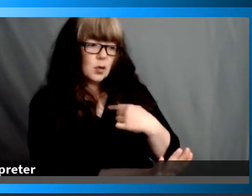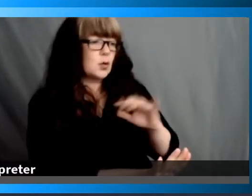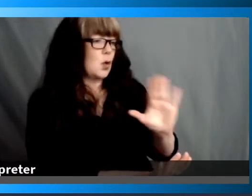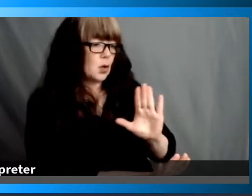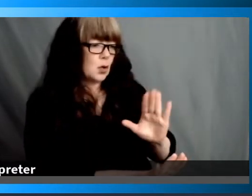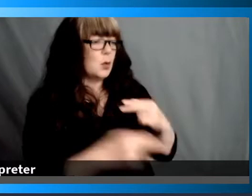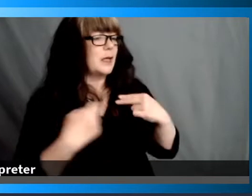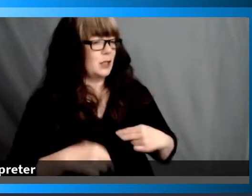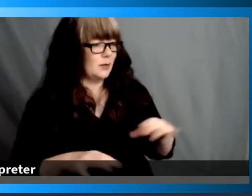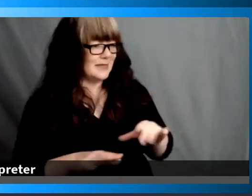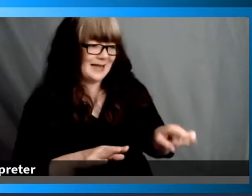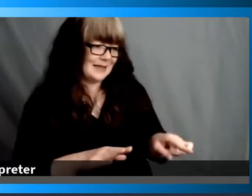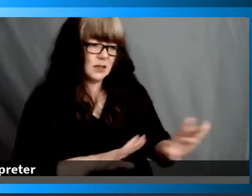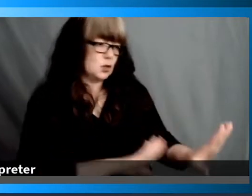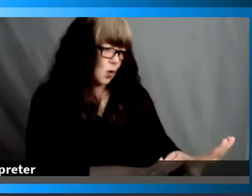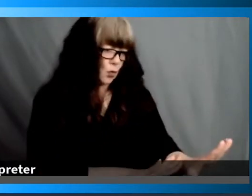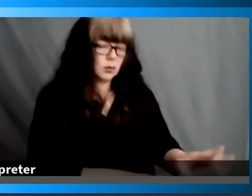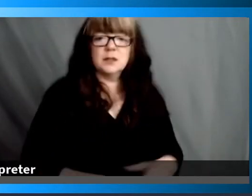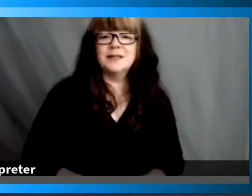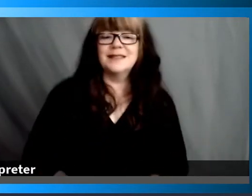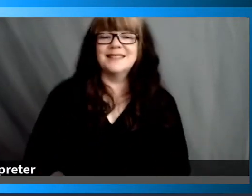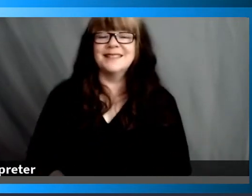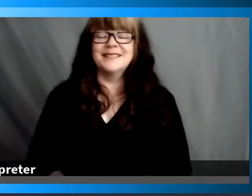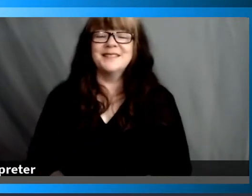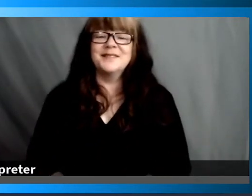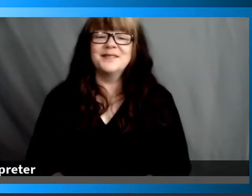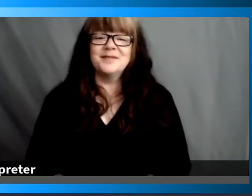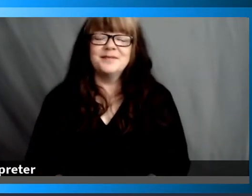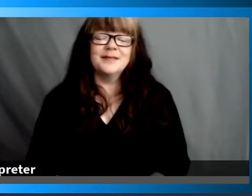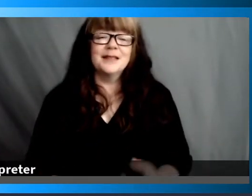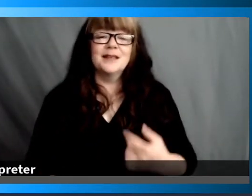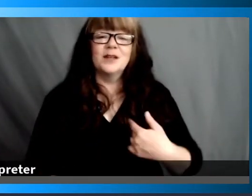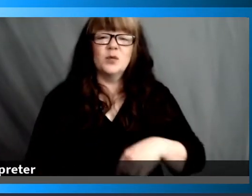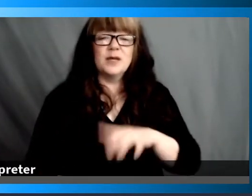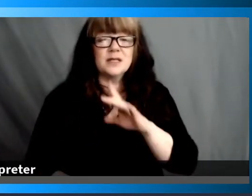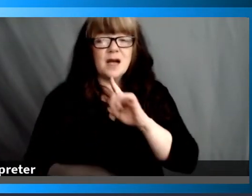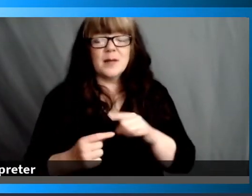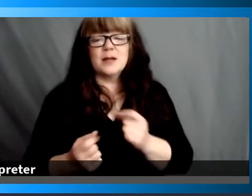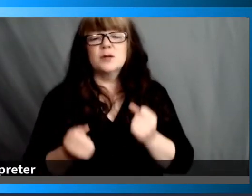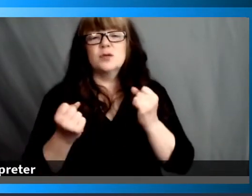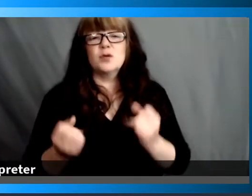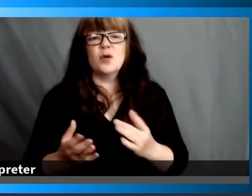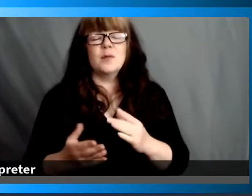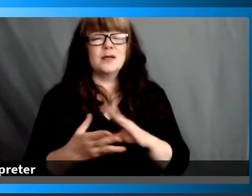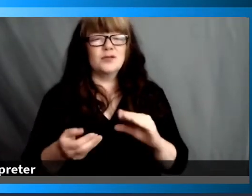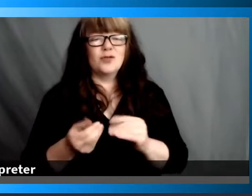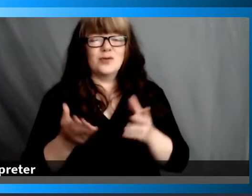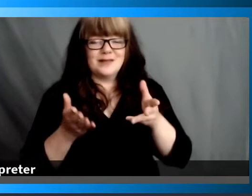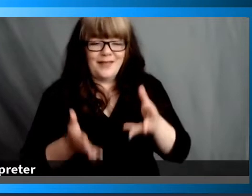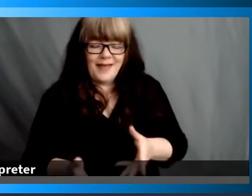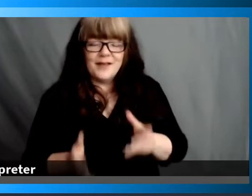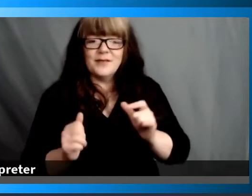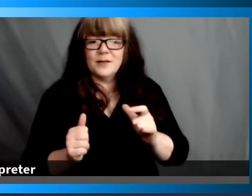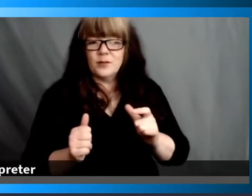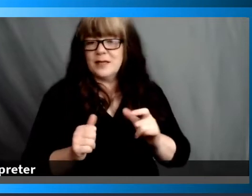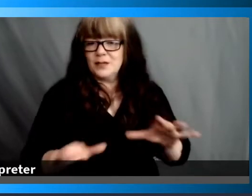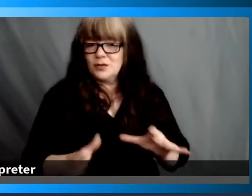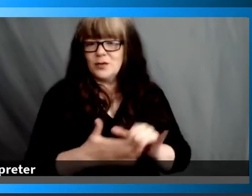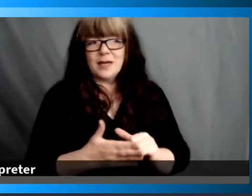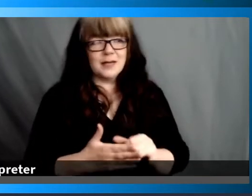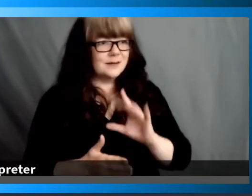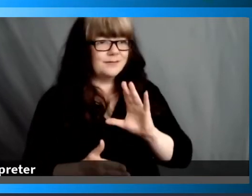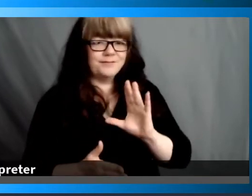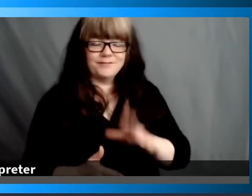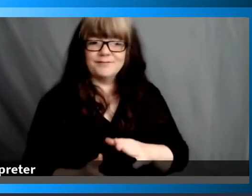act. Don't do that. Oh my God. That's the thing about it is like, you know, we talk about it. There's still so many stories that there could be happening. It's crazy. All